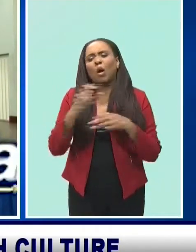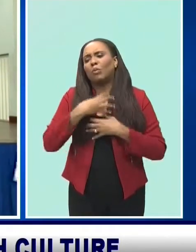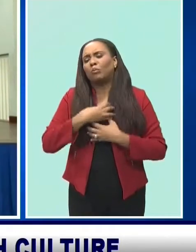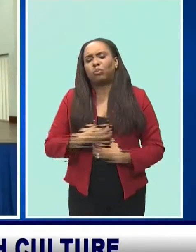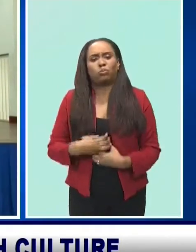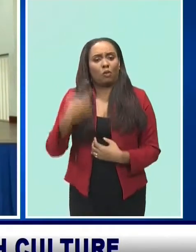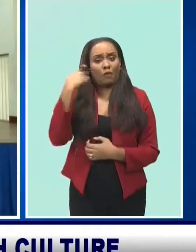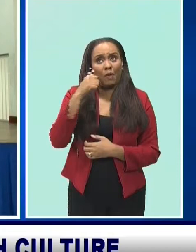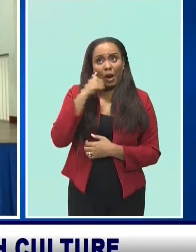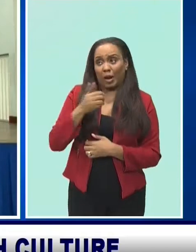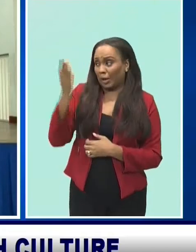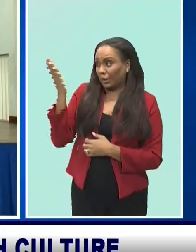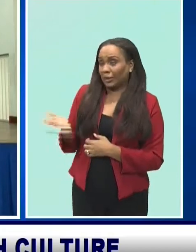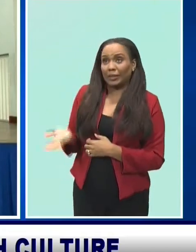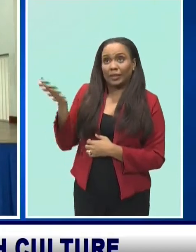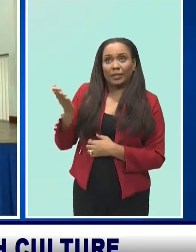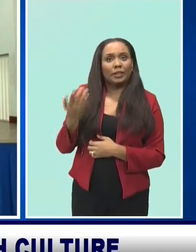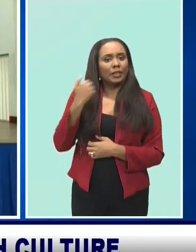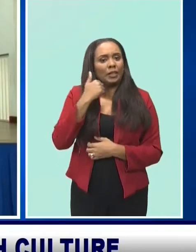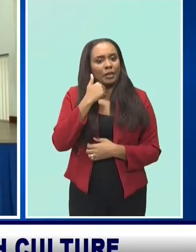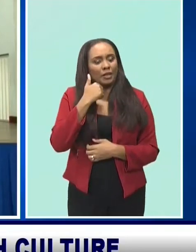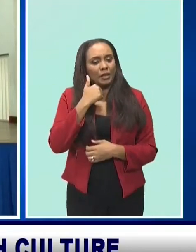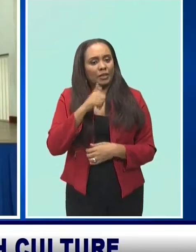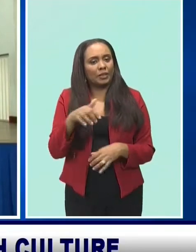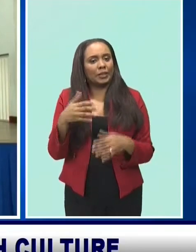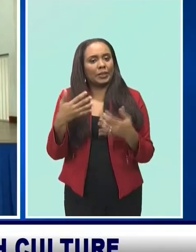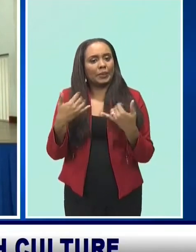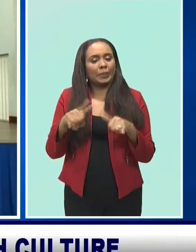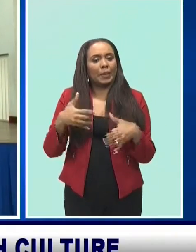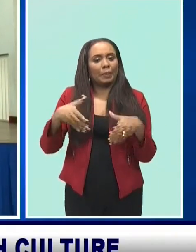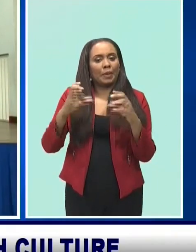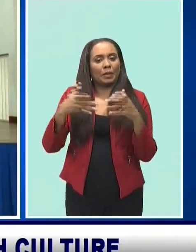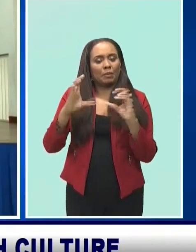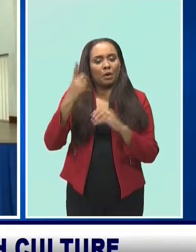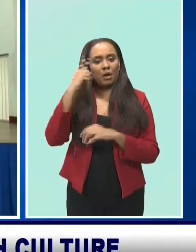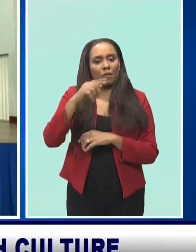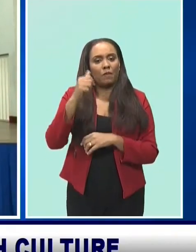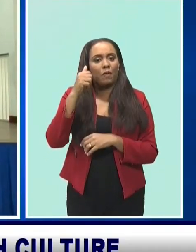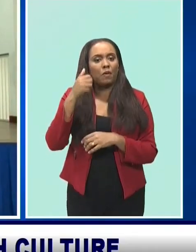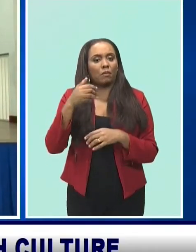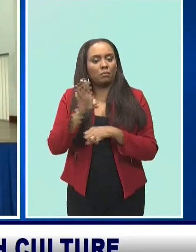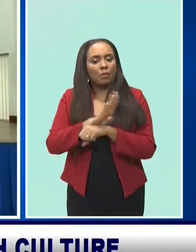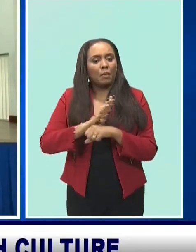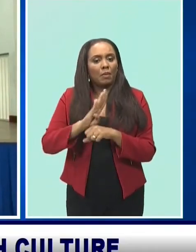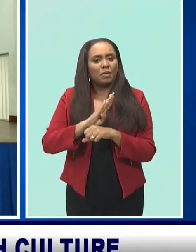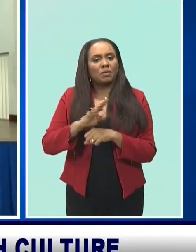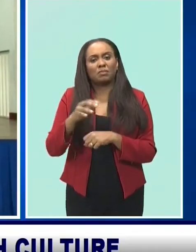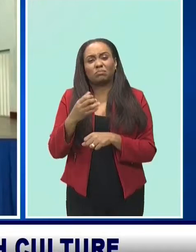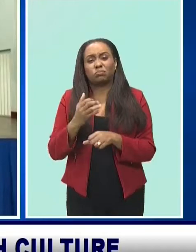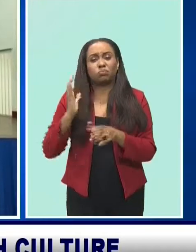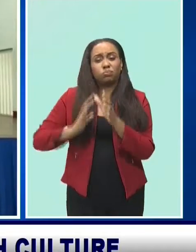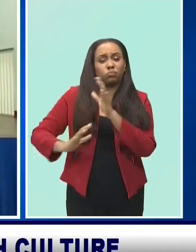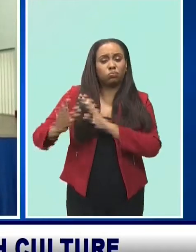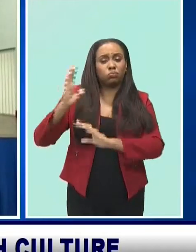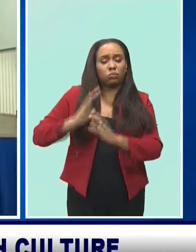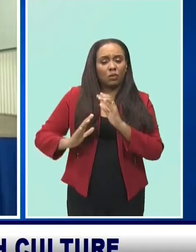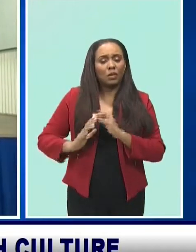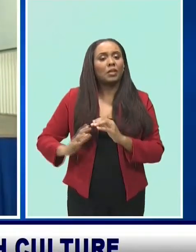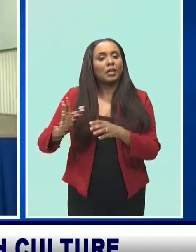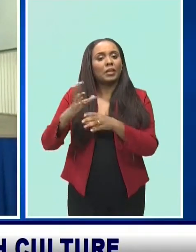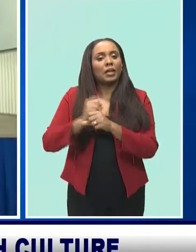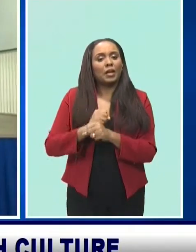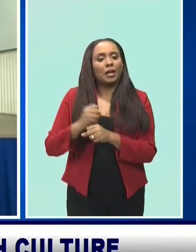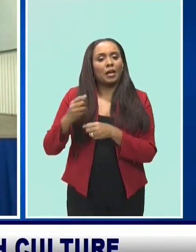no surprise, as she played basketball for Barbados almost 20 years ago. She gained a basketball scholarship